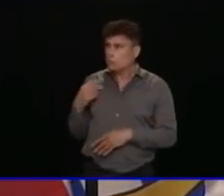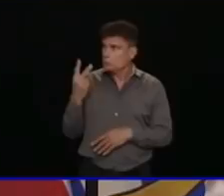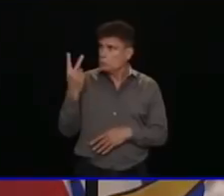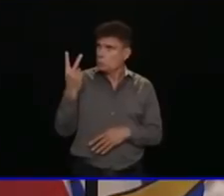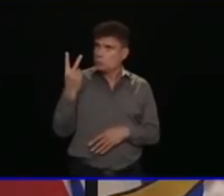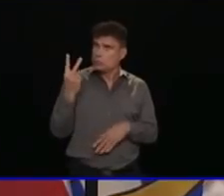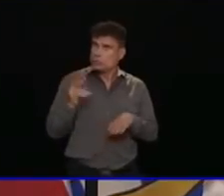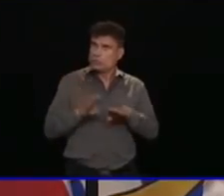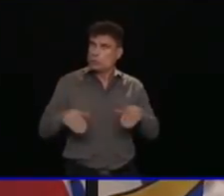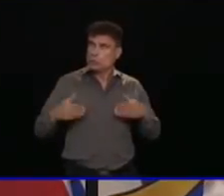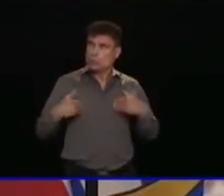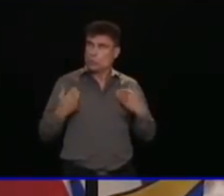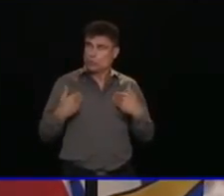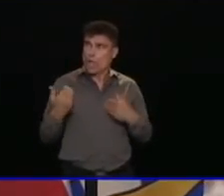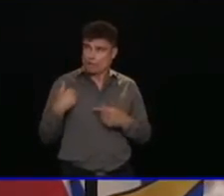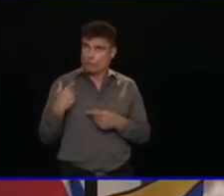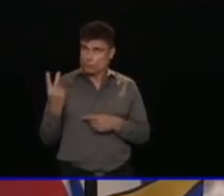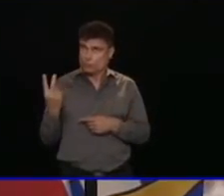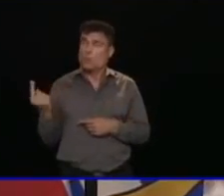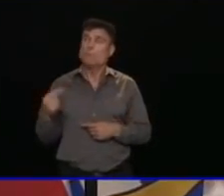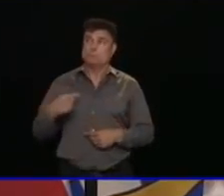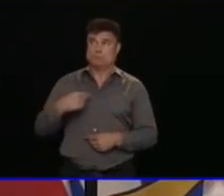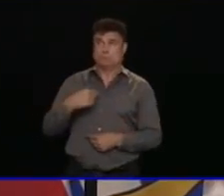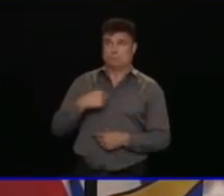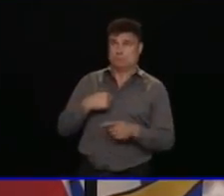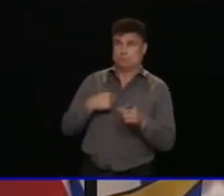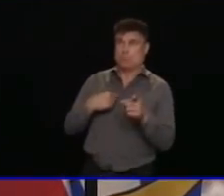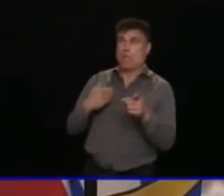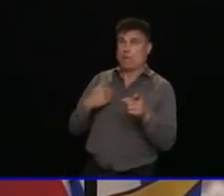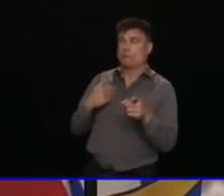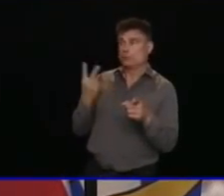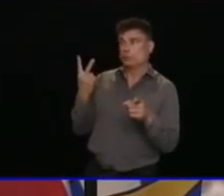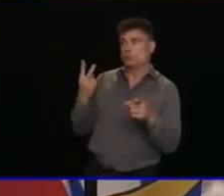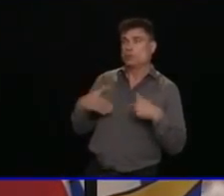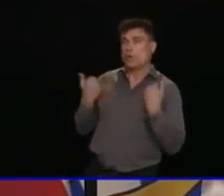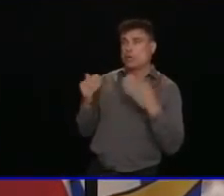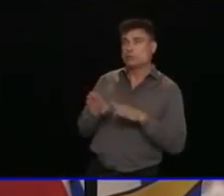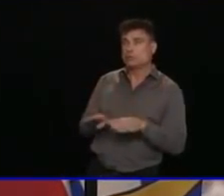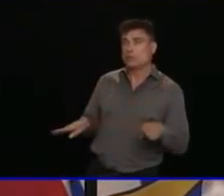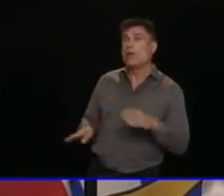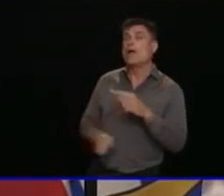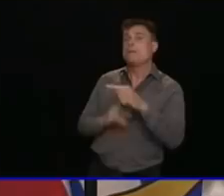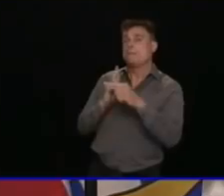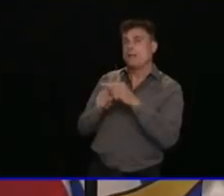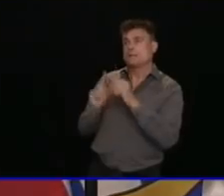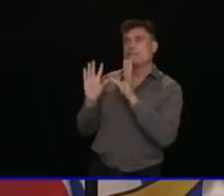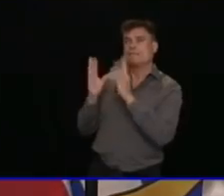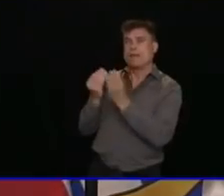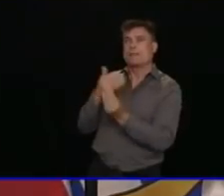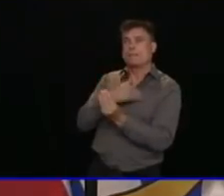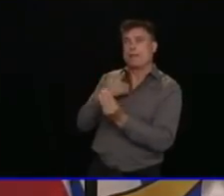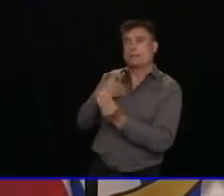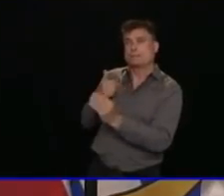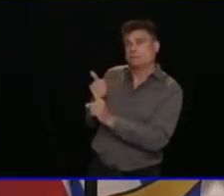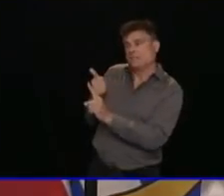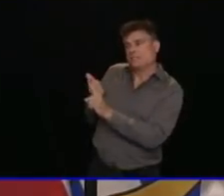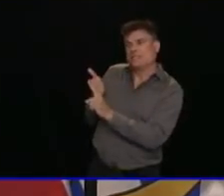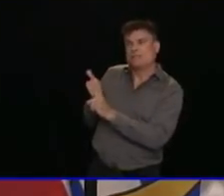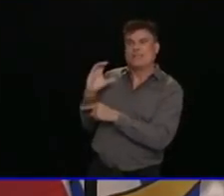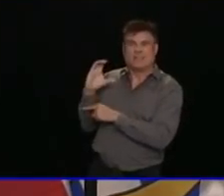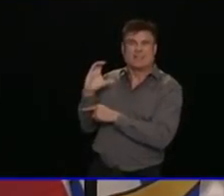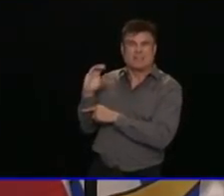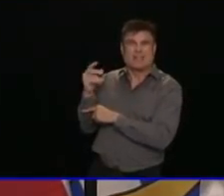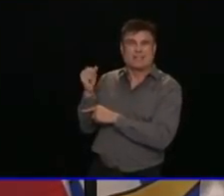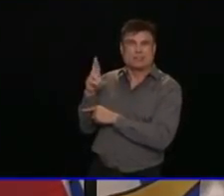cancer. Can we let our kids play with other kids and be relatively confident that they're not going to spread it because we haven't seen the spread happening